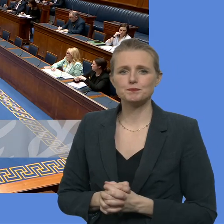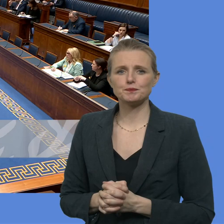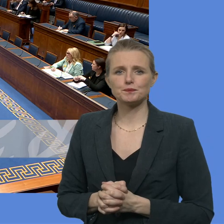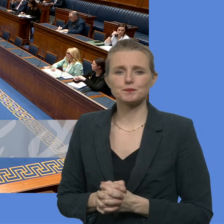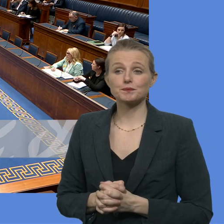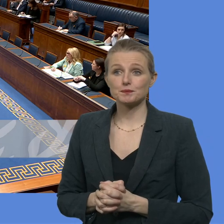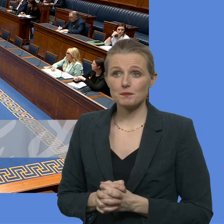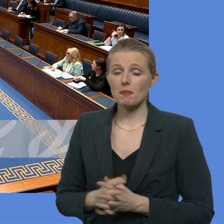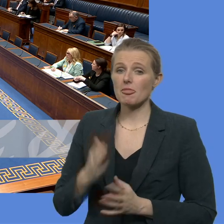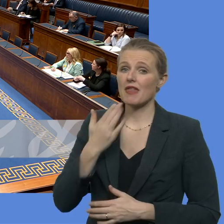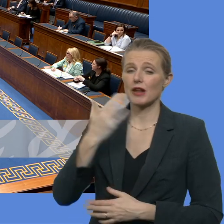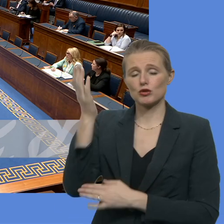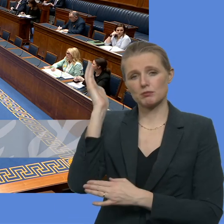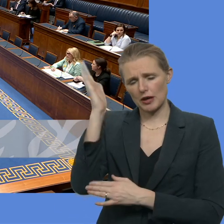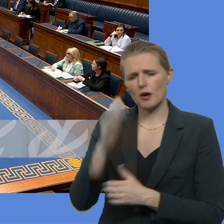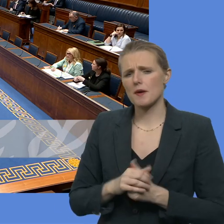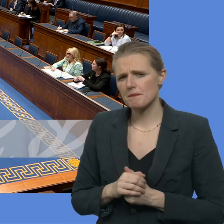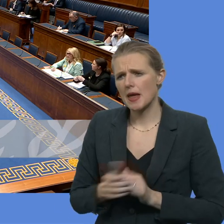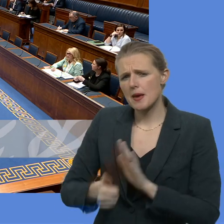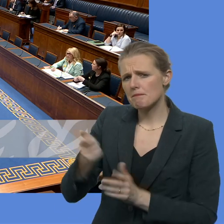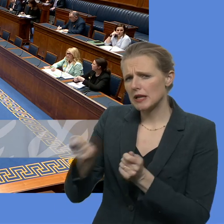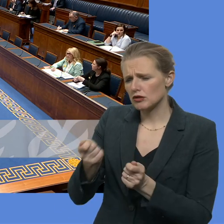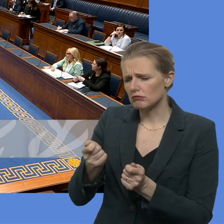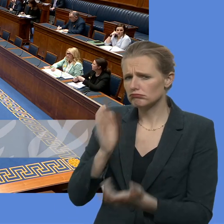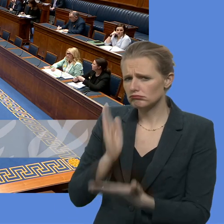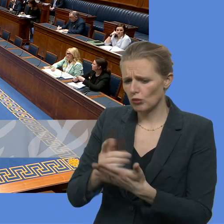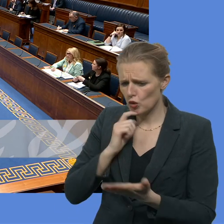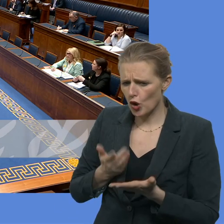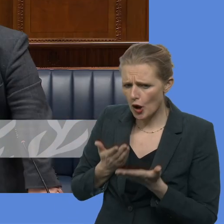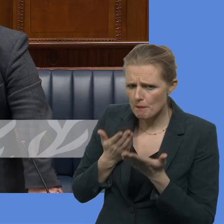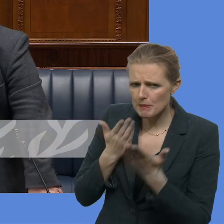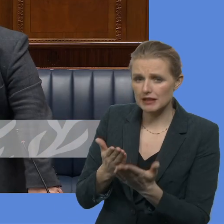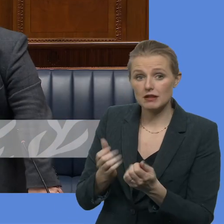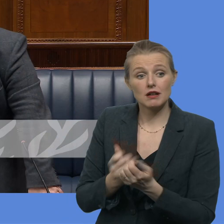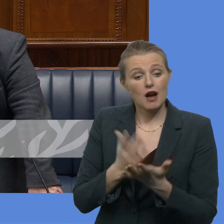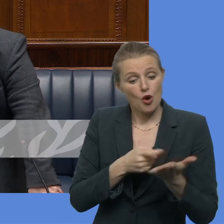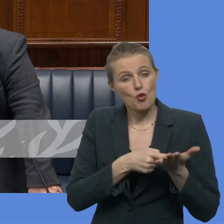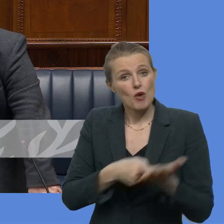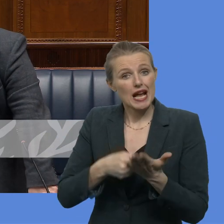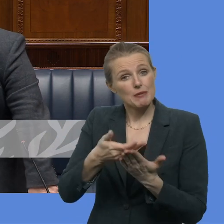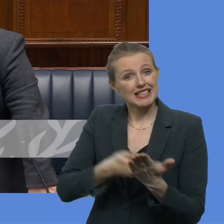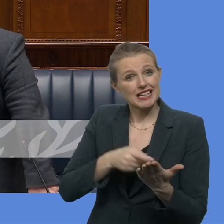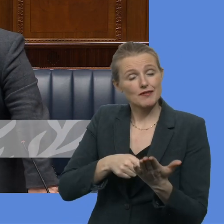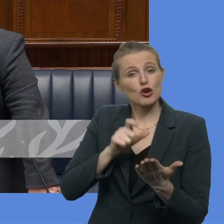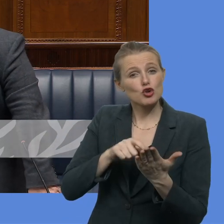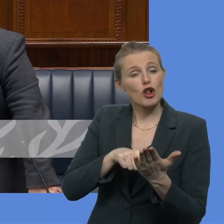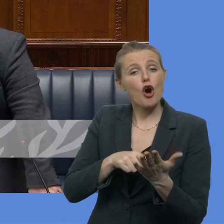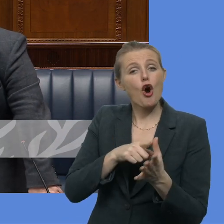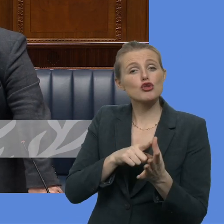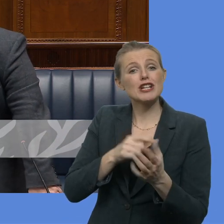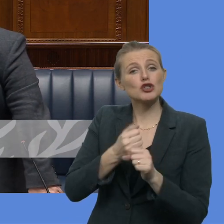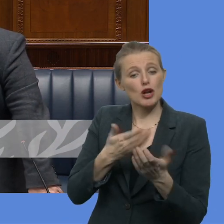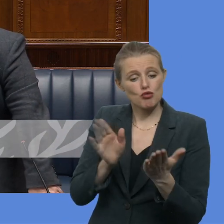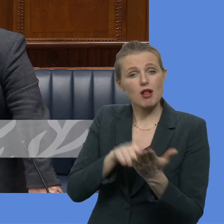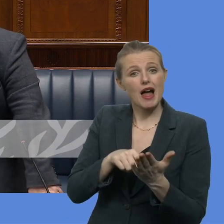Gildenhut. Corlia, Minister, will you give a commitment to factor in the recommendations of the Controller and Auditor General's report on